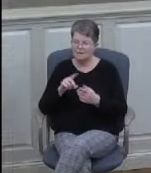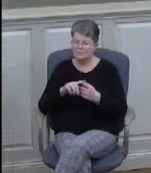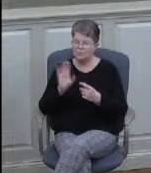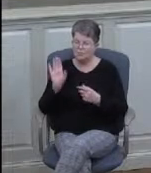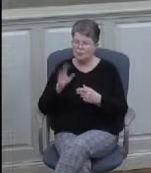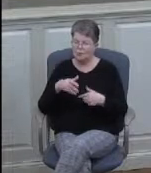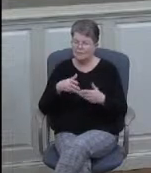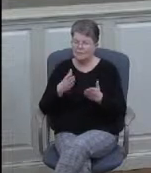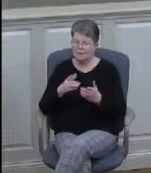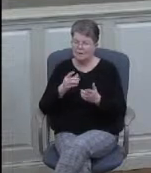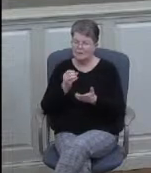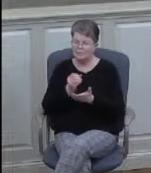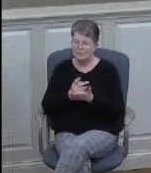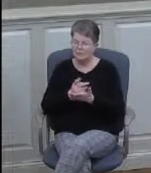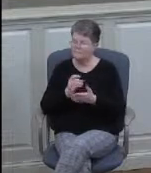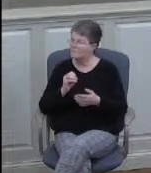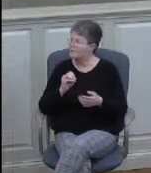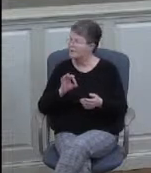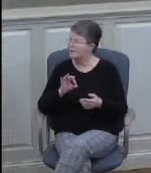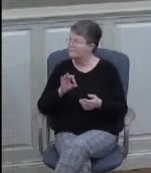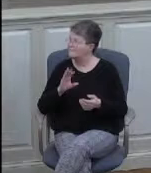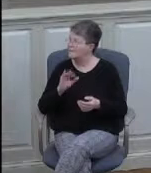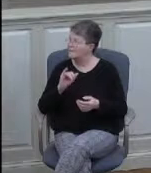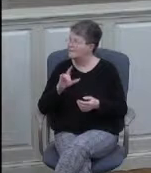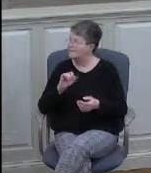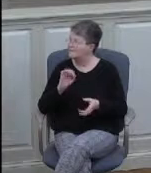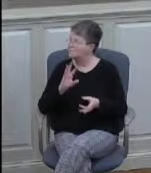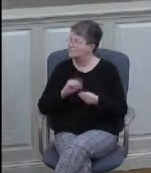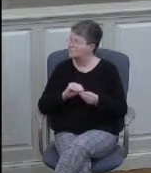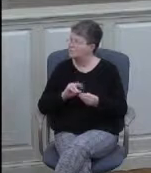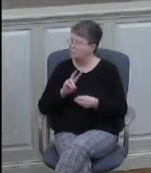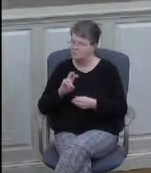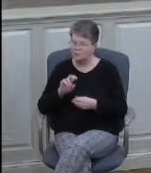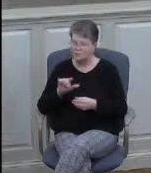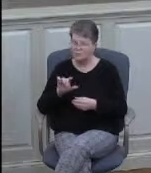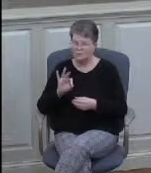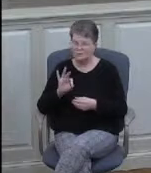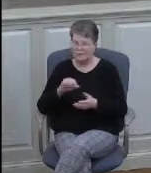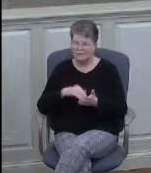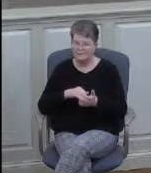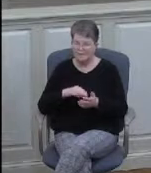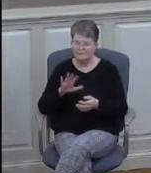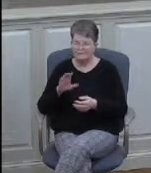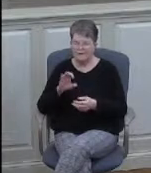be approval of the bills totaling